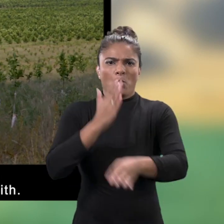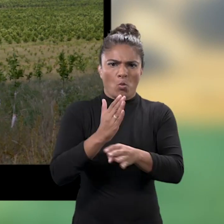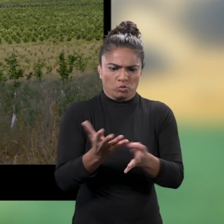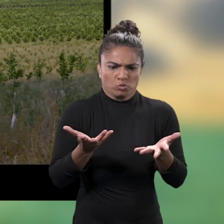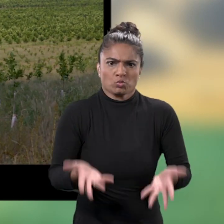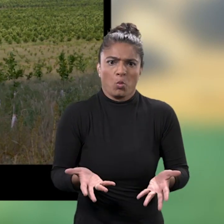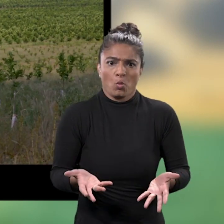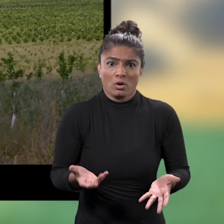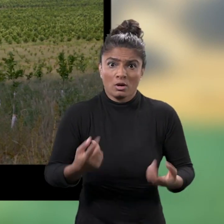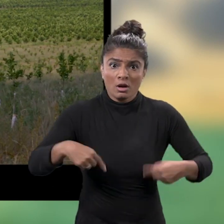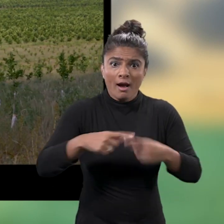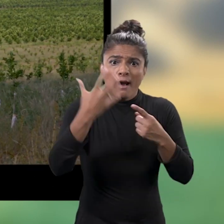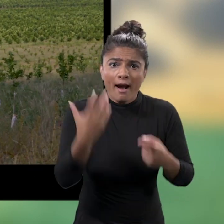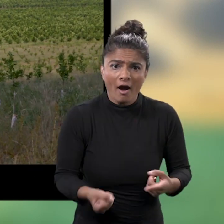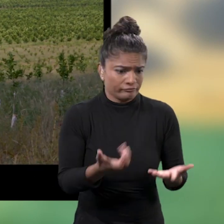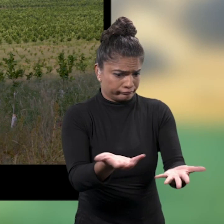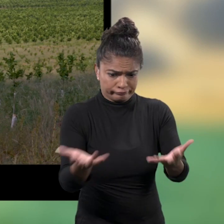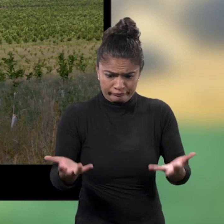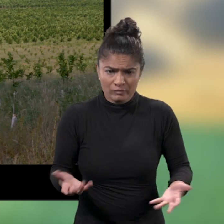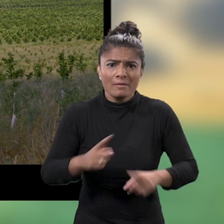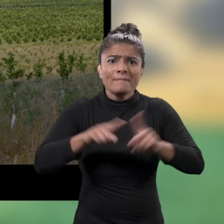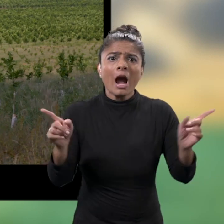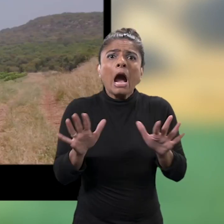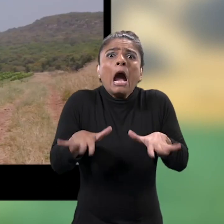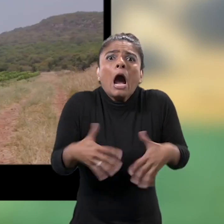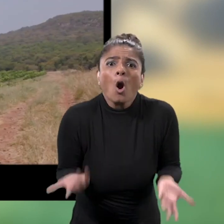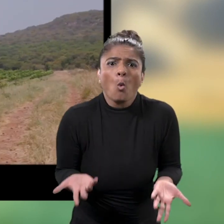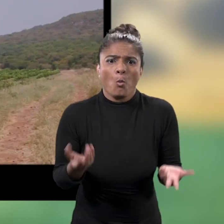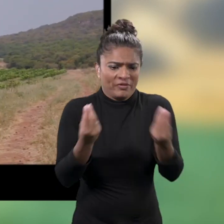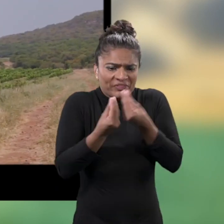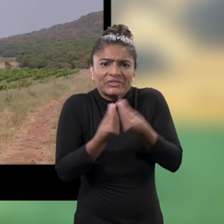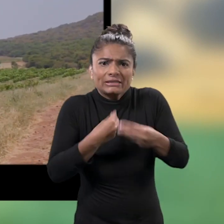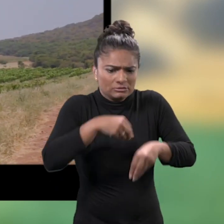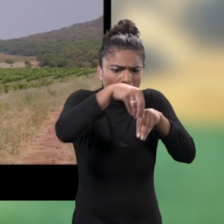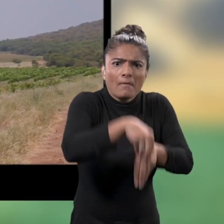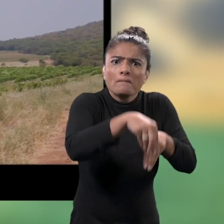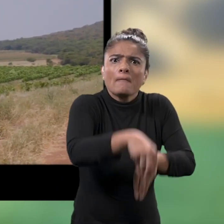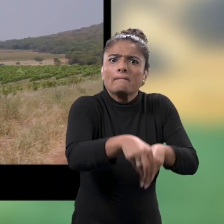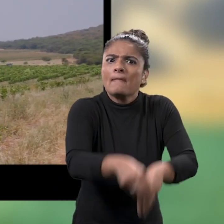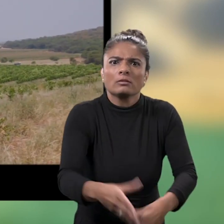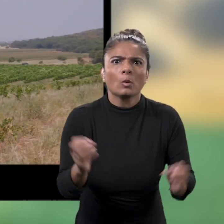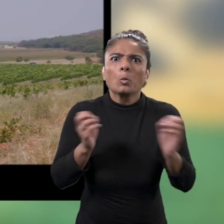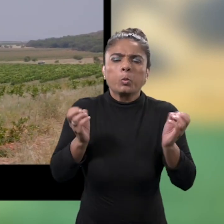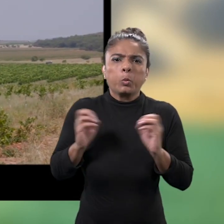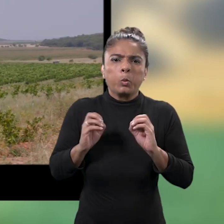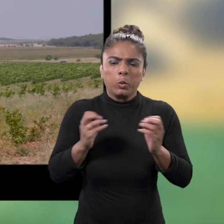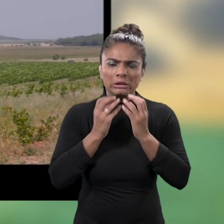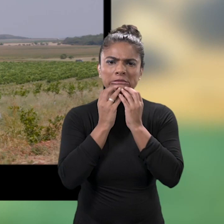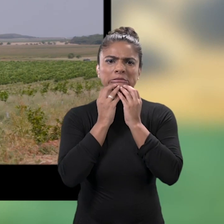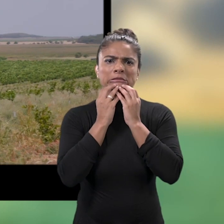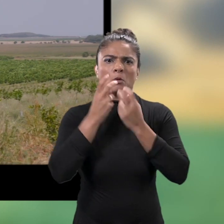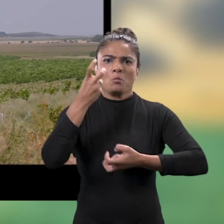ngawo, sinazo nanzi. Mara the thing ukuthi asinazinto uthola ukuthi singazitshala